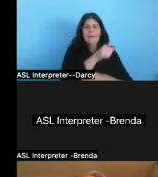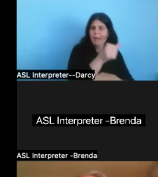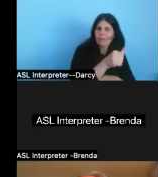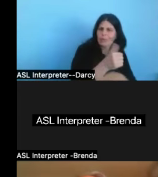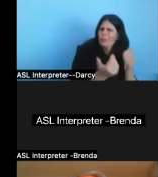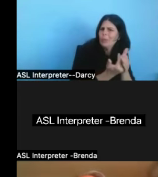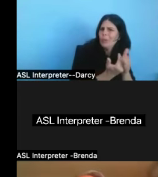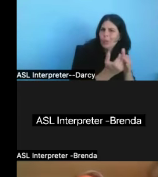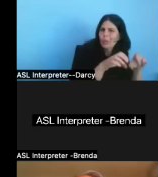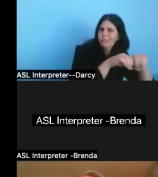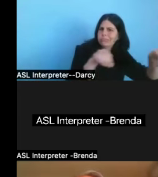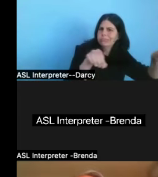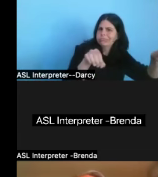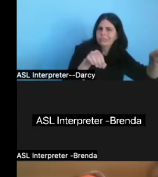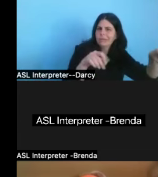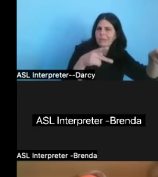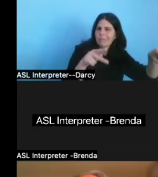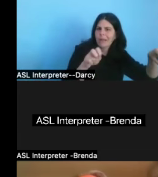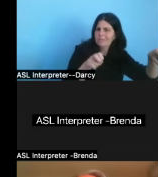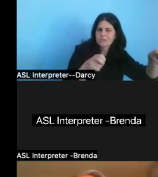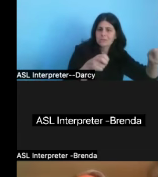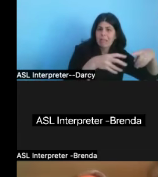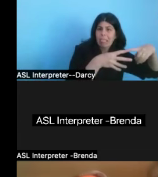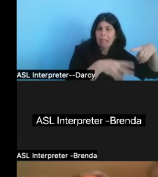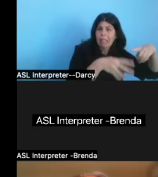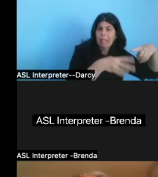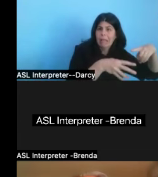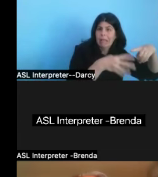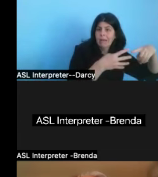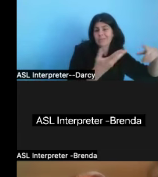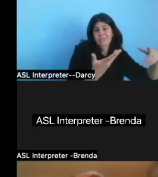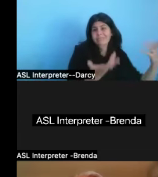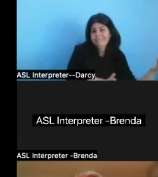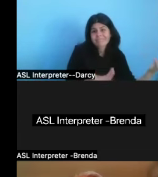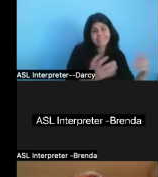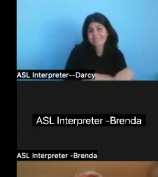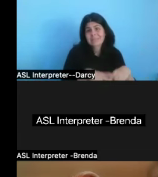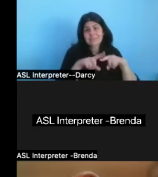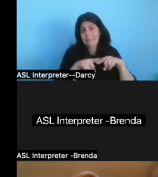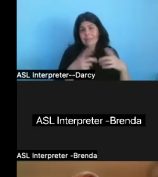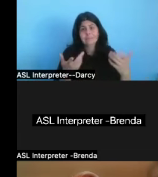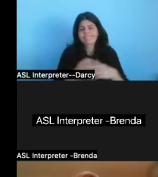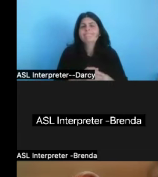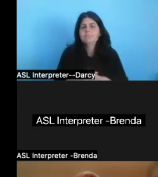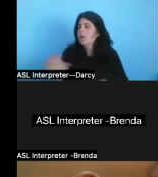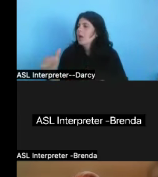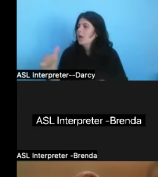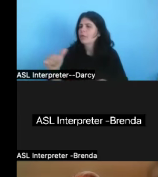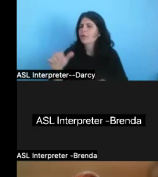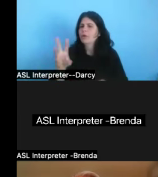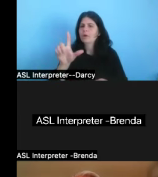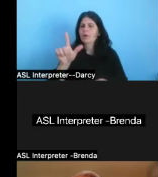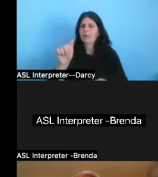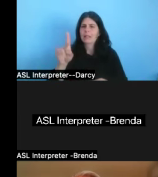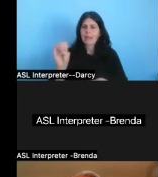So it's not always related to age. We have a related That's a great question question. from Lance Webster. It seems like a lot of papers